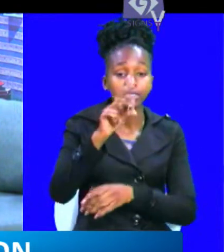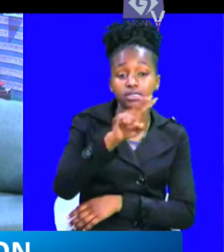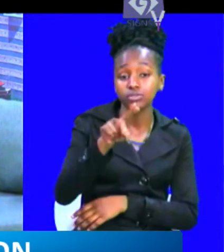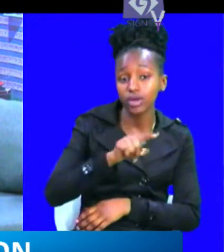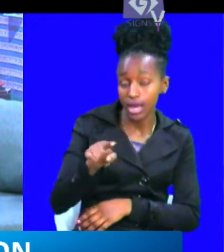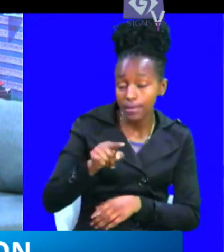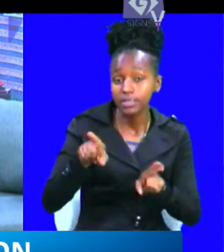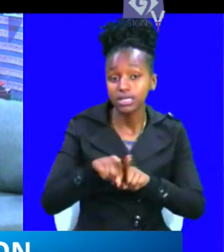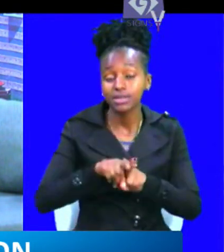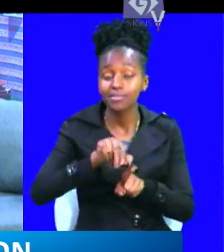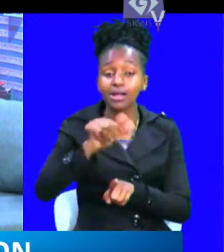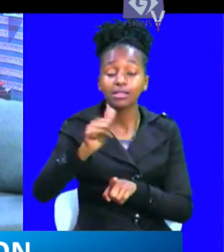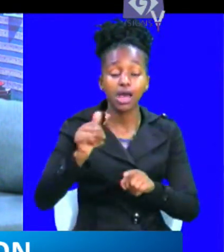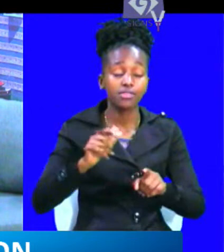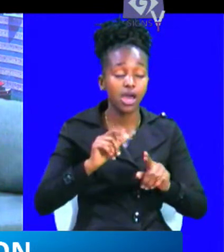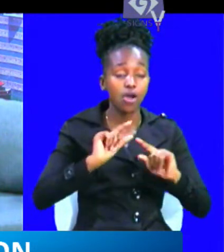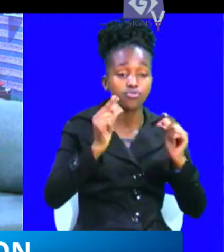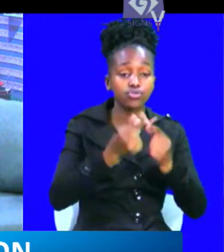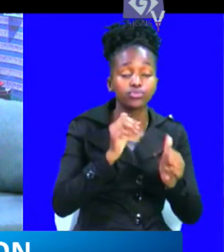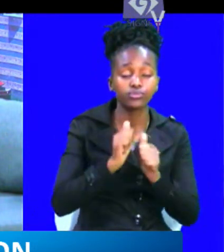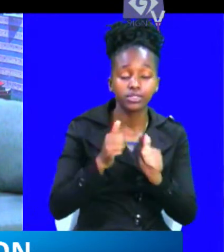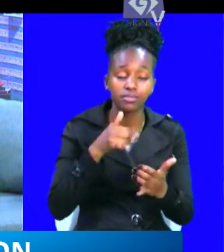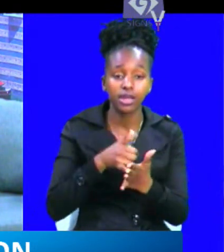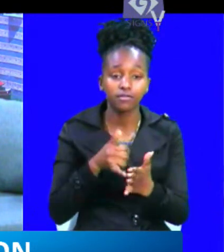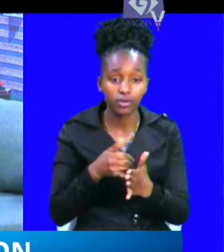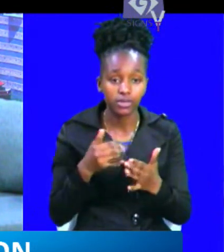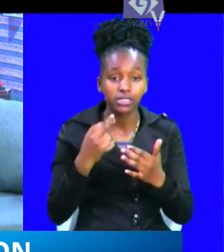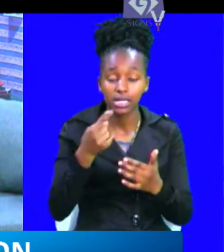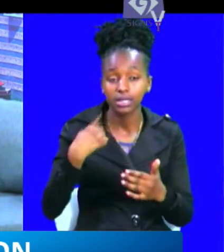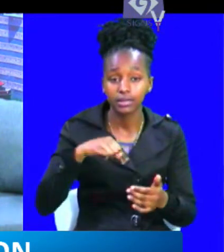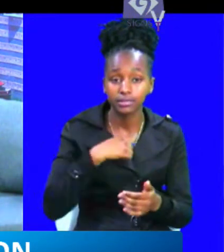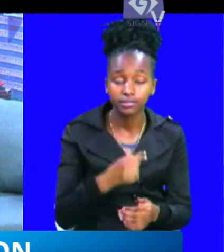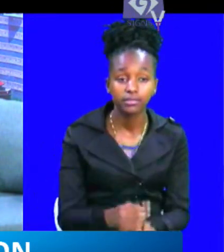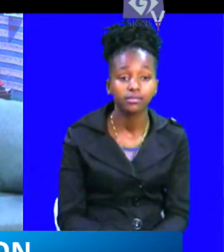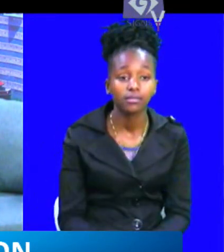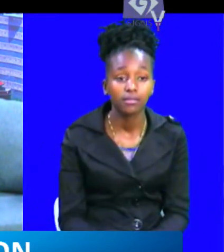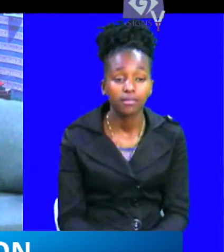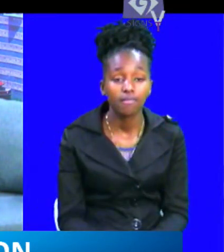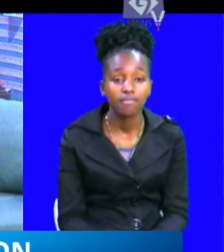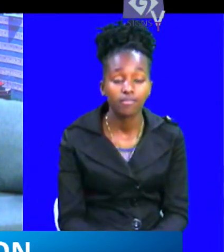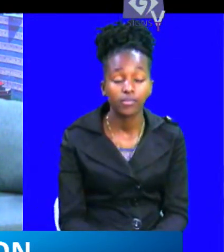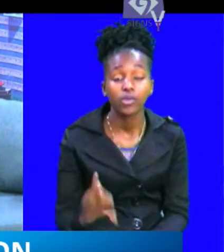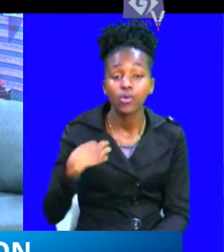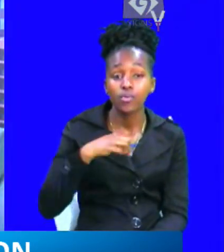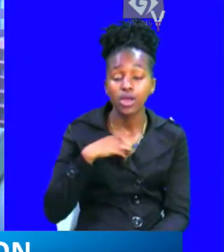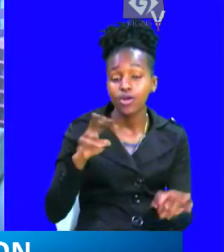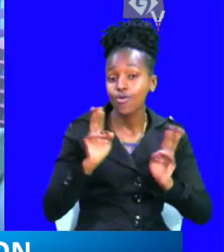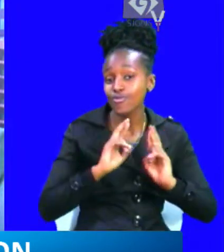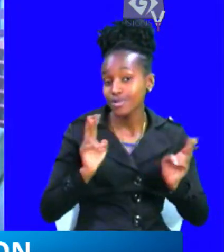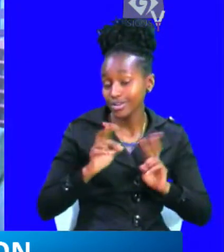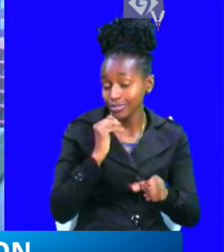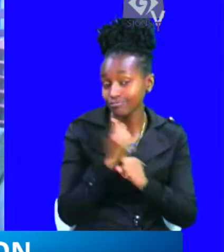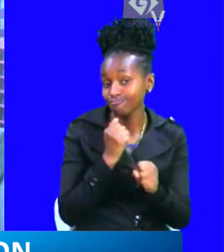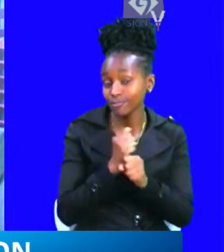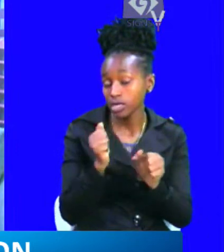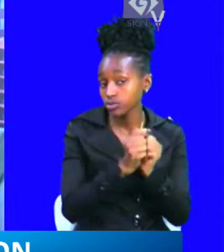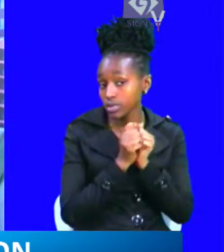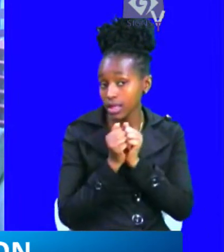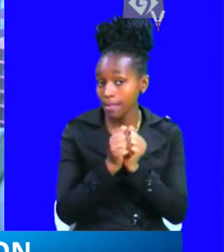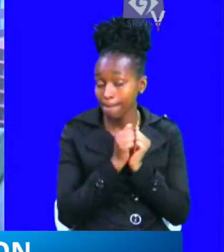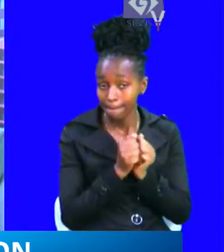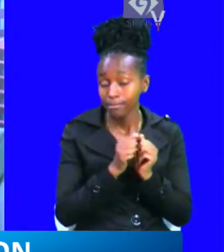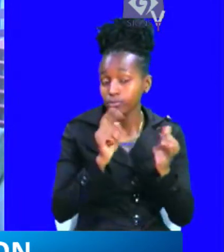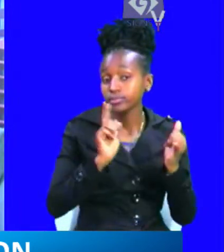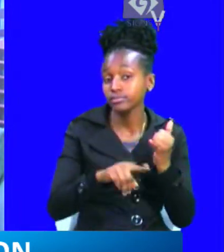and all those groups that you are looking to engage going forward? Okay. So our commitment is one, what we